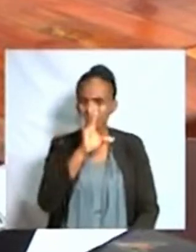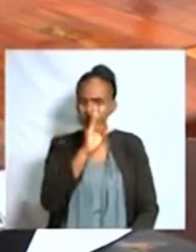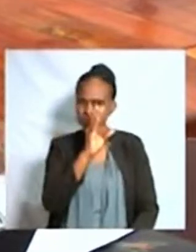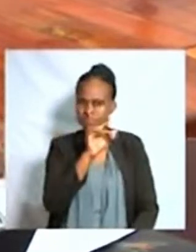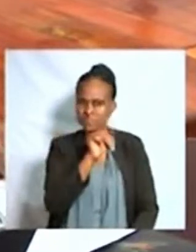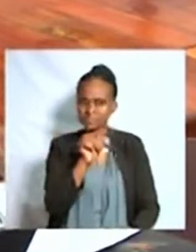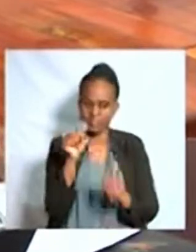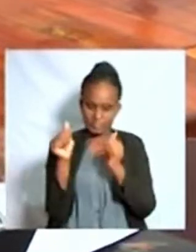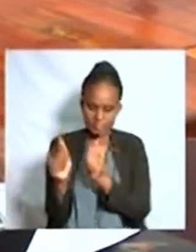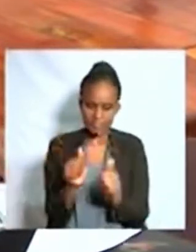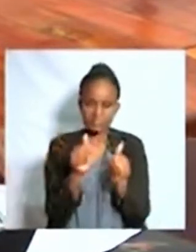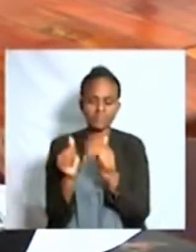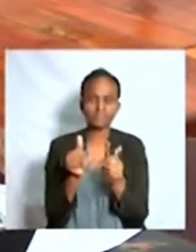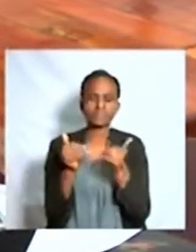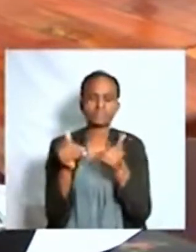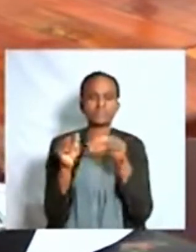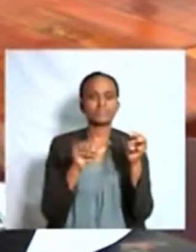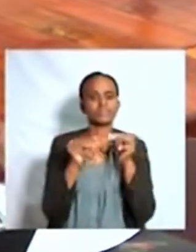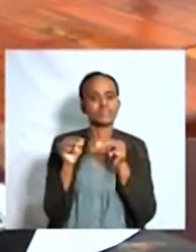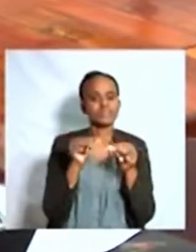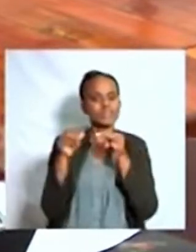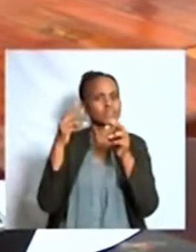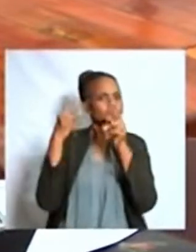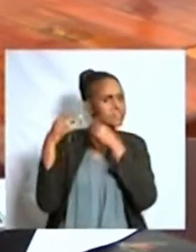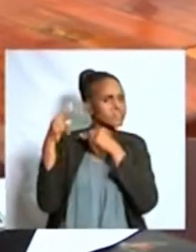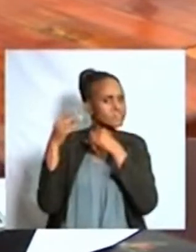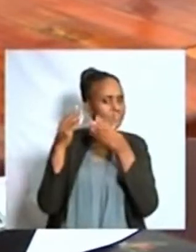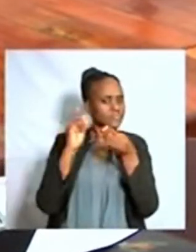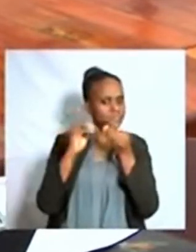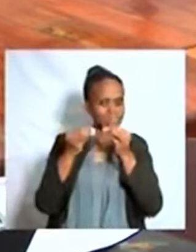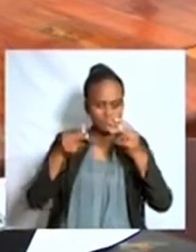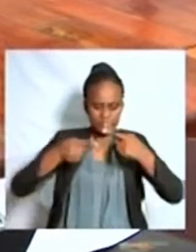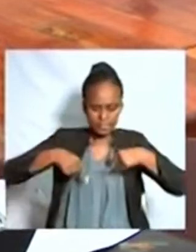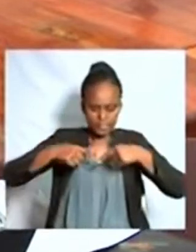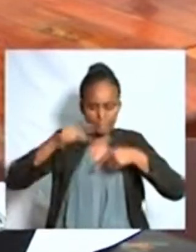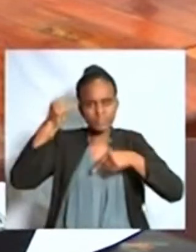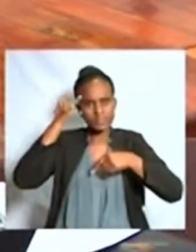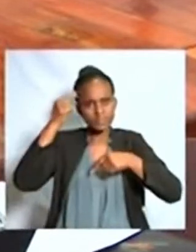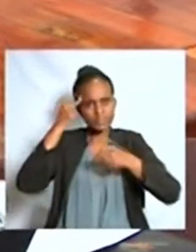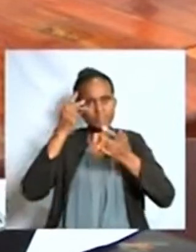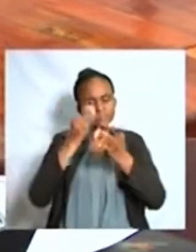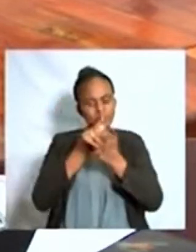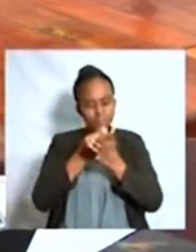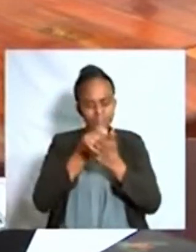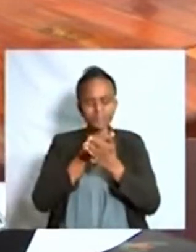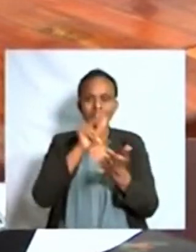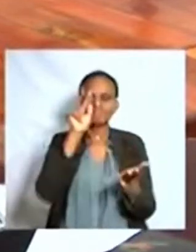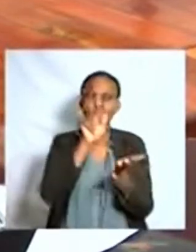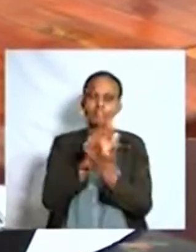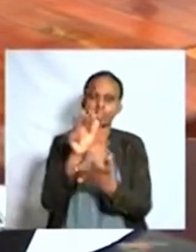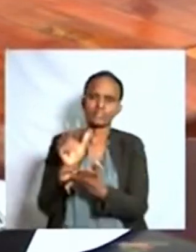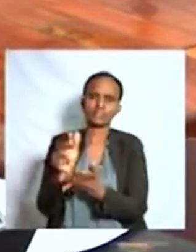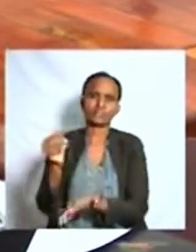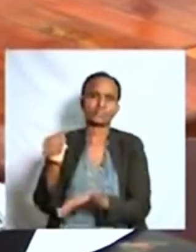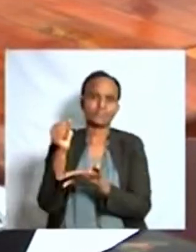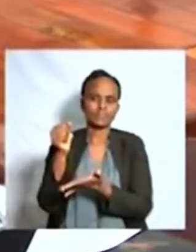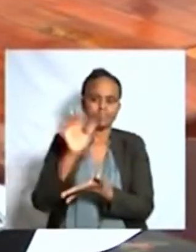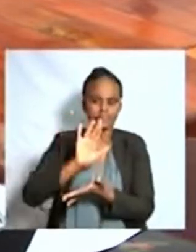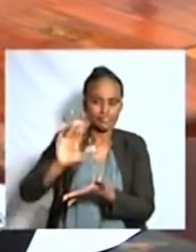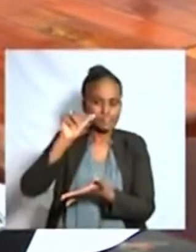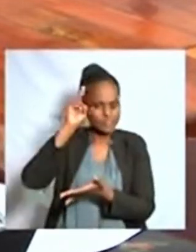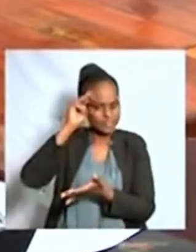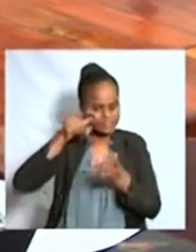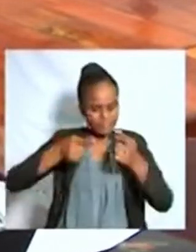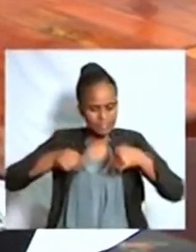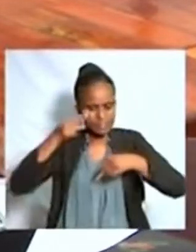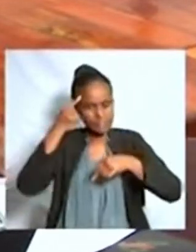taken, management has revised the figure of the Local Government Equalization Fund as per the approved budget circular from the Ministry of Local Government